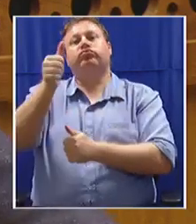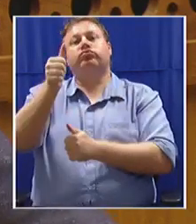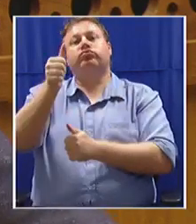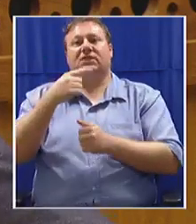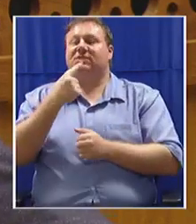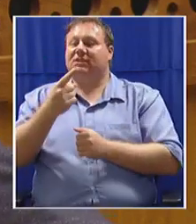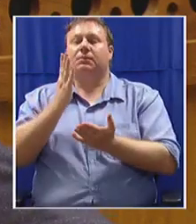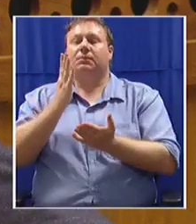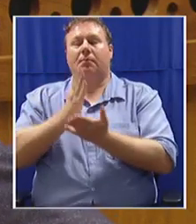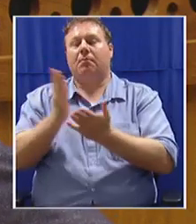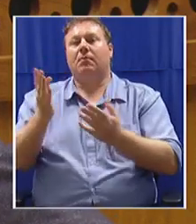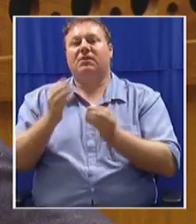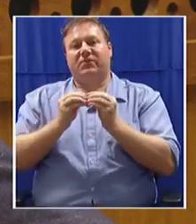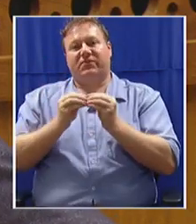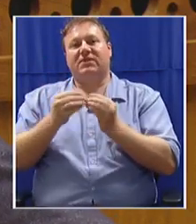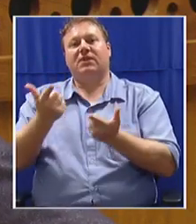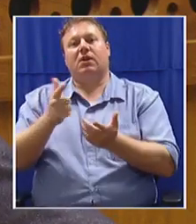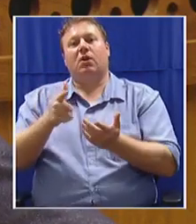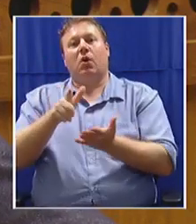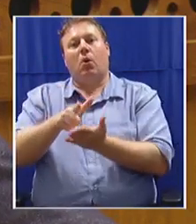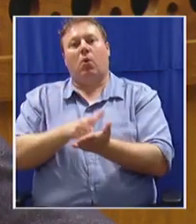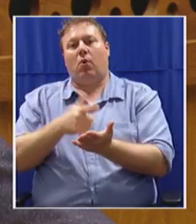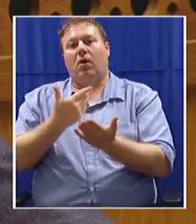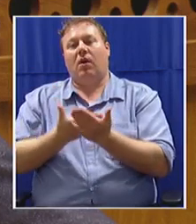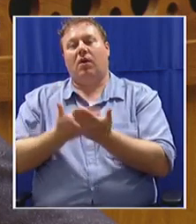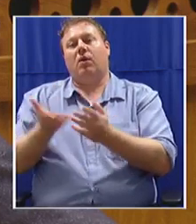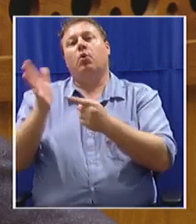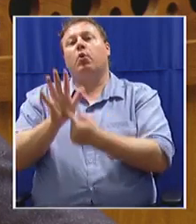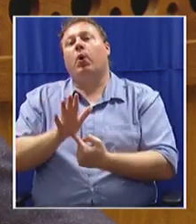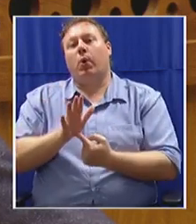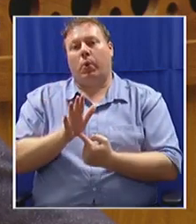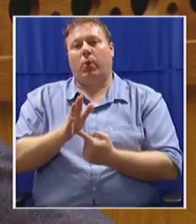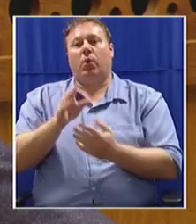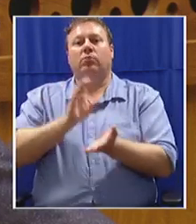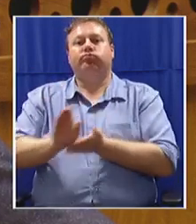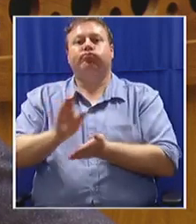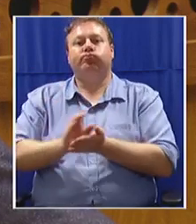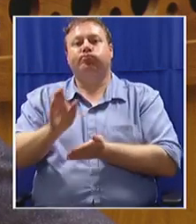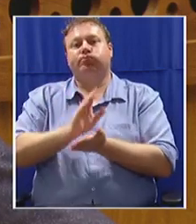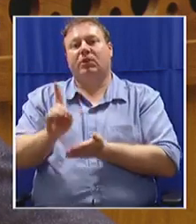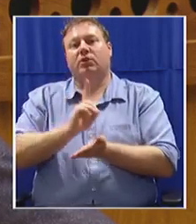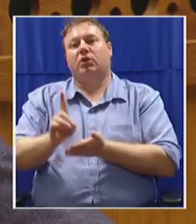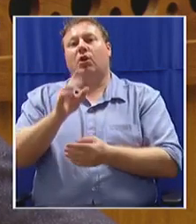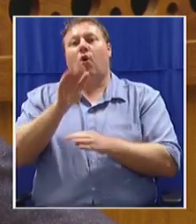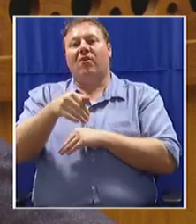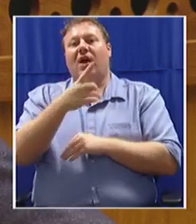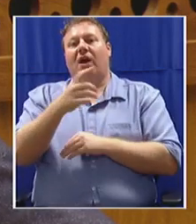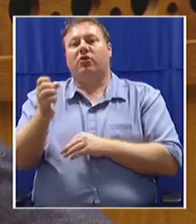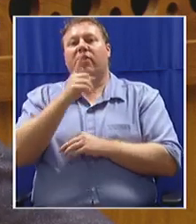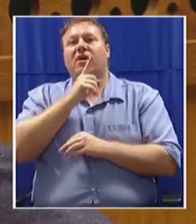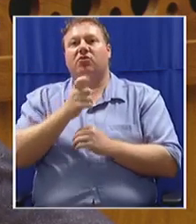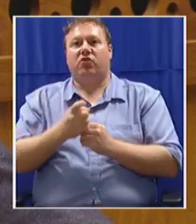bring about amendments to our legislation so that we can reveal all donations over 100,000 rand. But